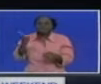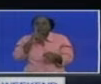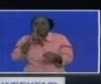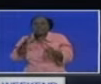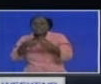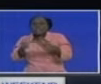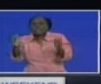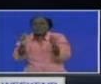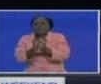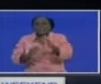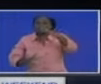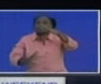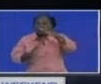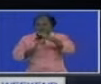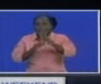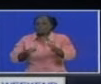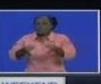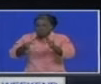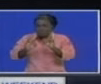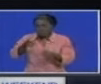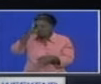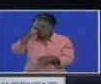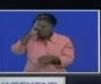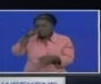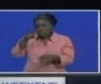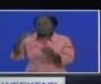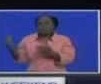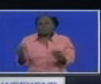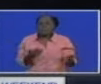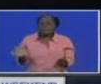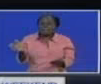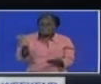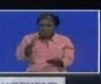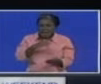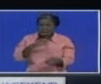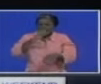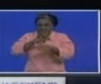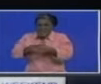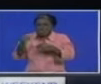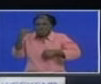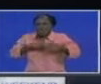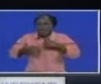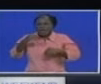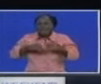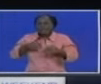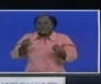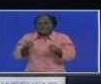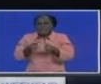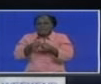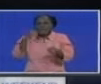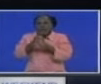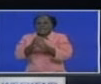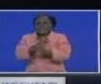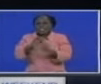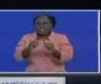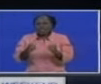The exercise is expected to restore integrity in the police service by getting rid of corrupt and inefficient officers. It will be